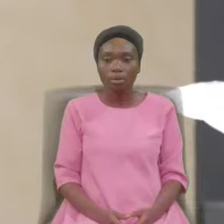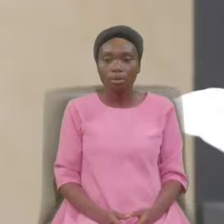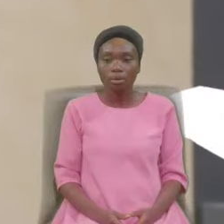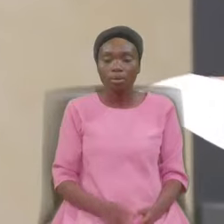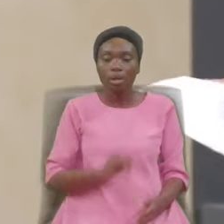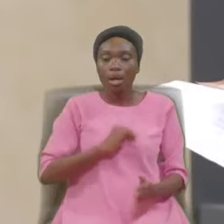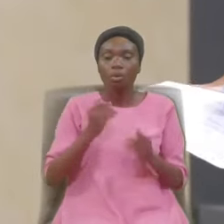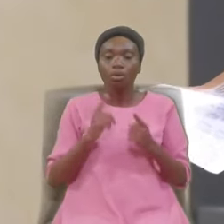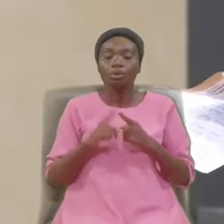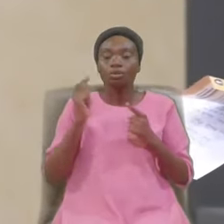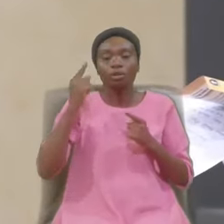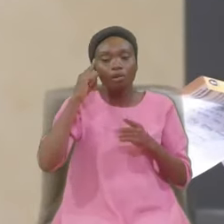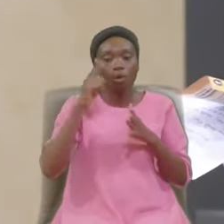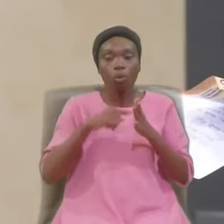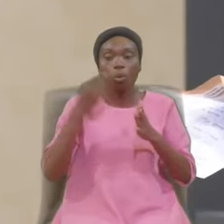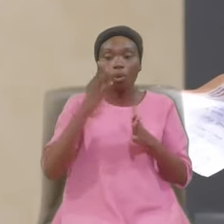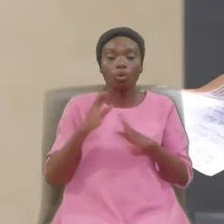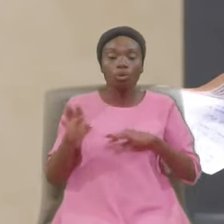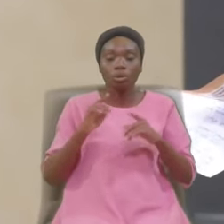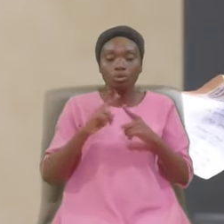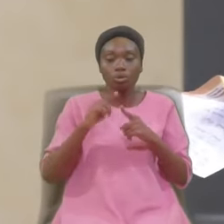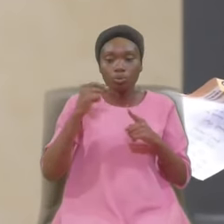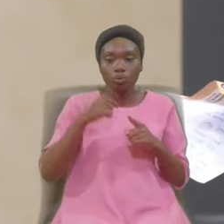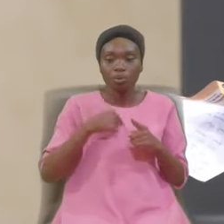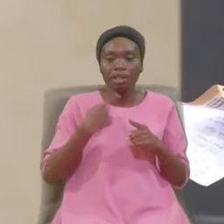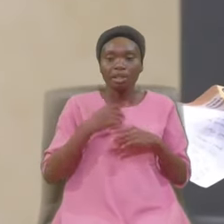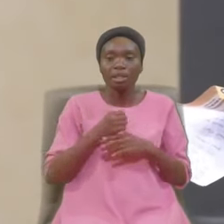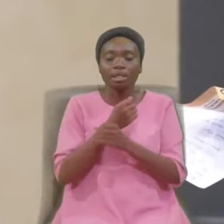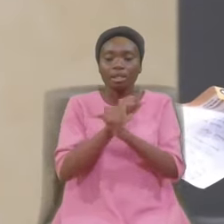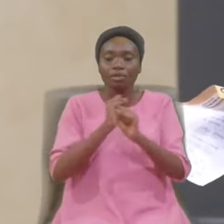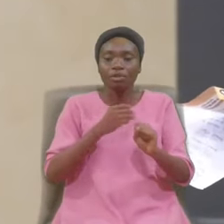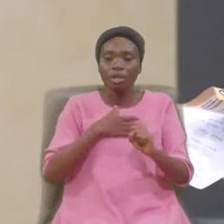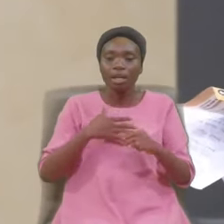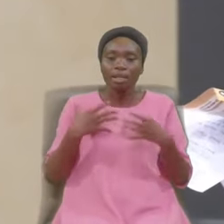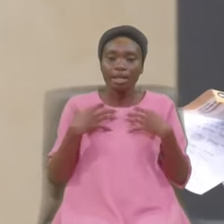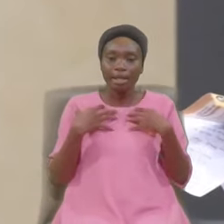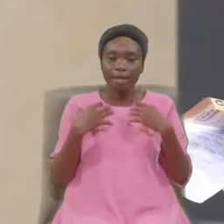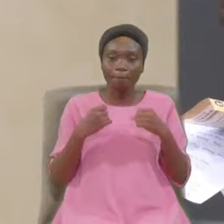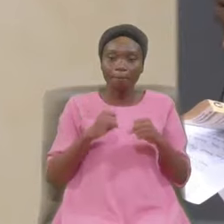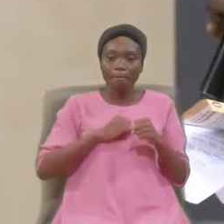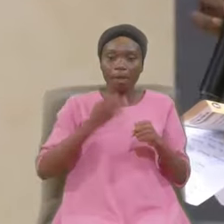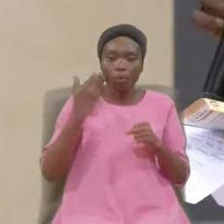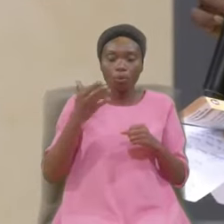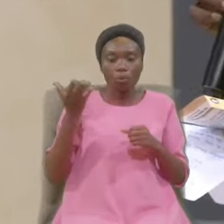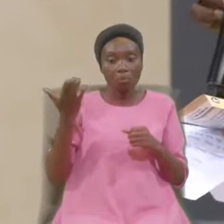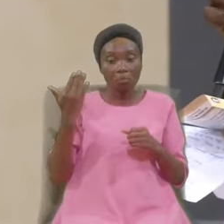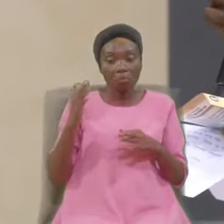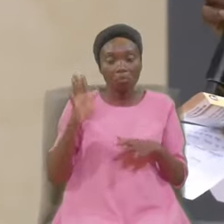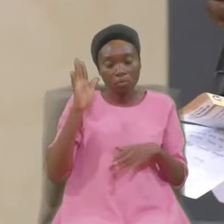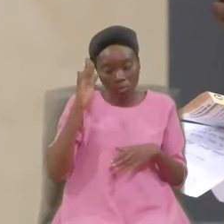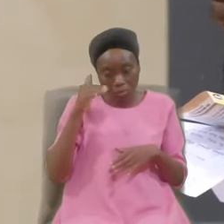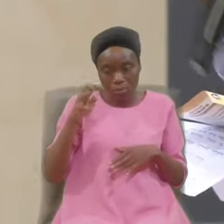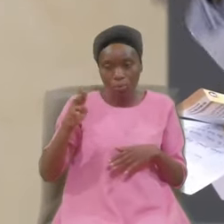did to me, the salvations and the healing. I was once a Muslim